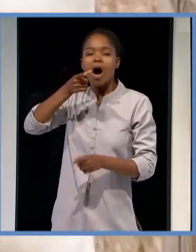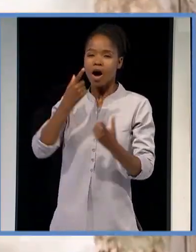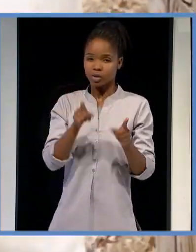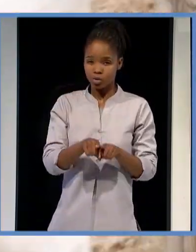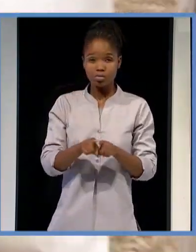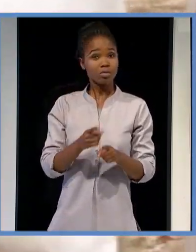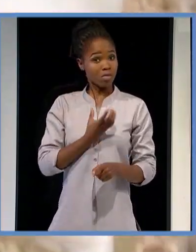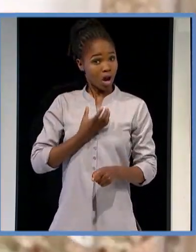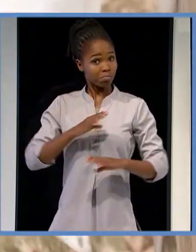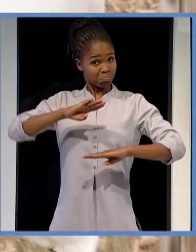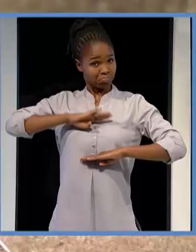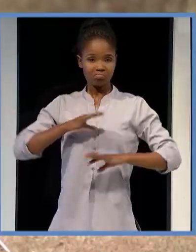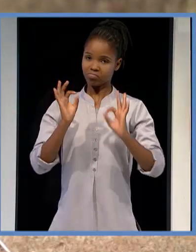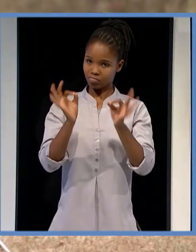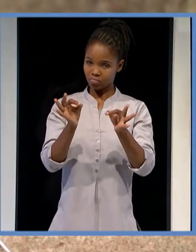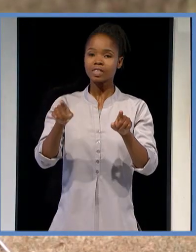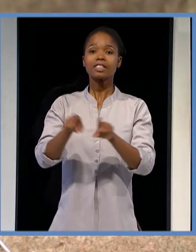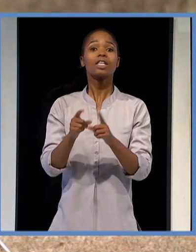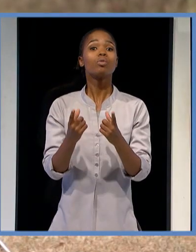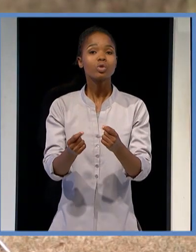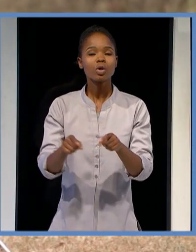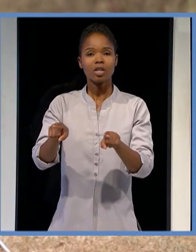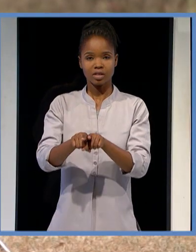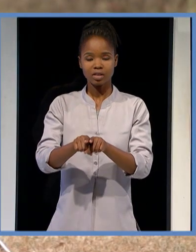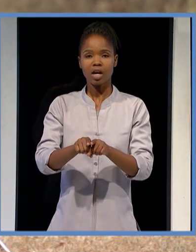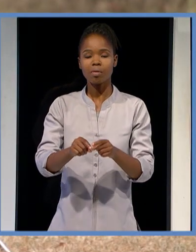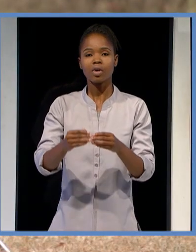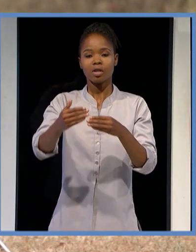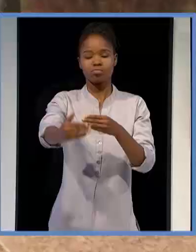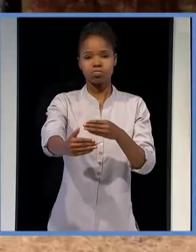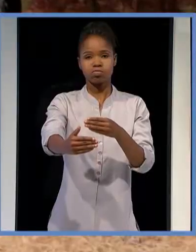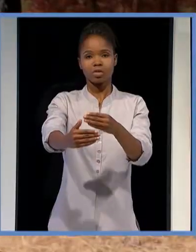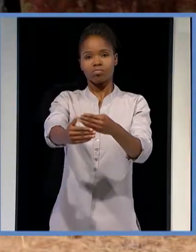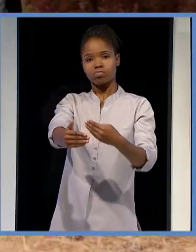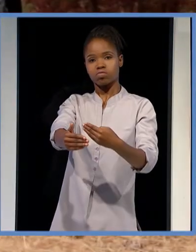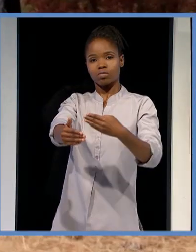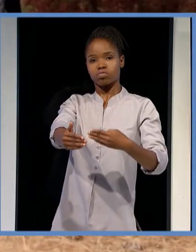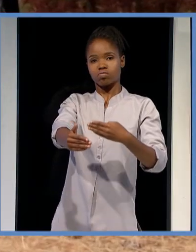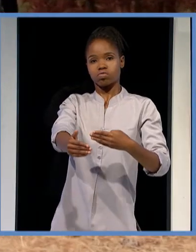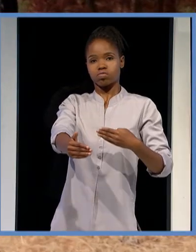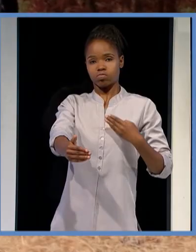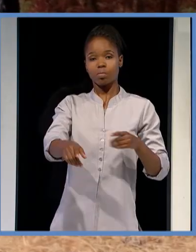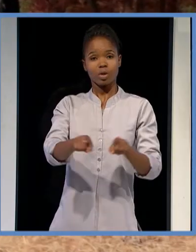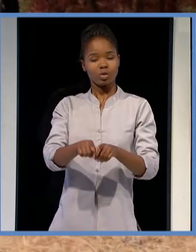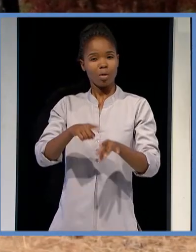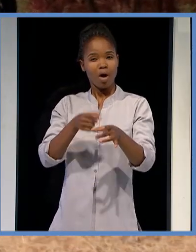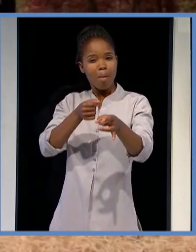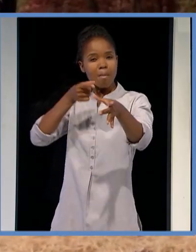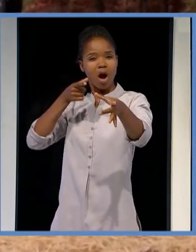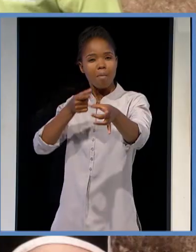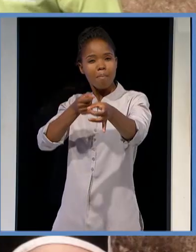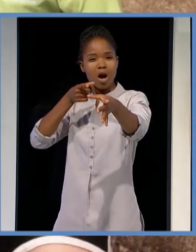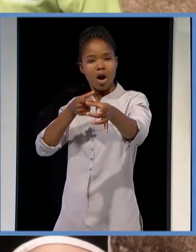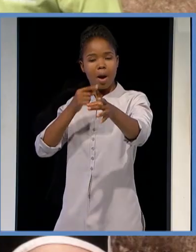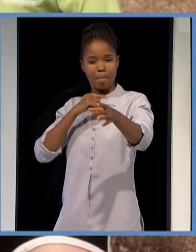feel comfortable that I got it, I'll move back to 70, even 80 or 100 yards, and I'll shoot a scoring round to simulate